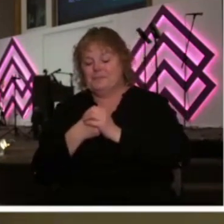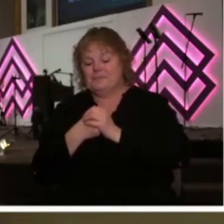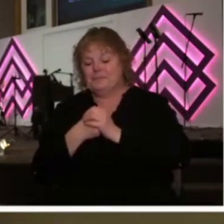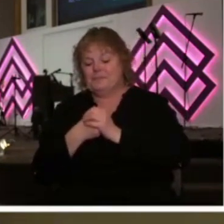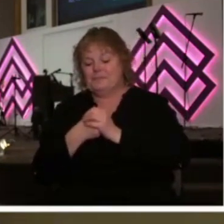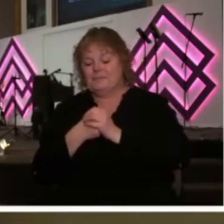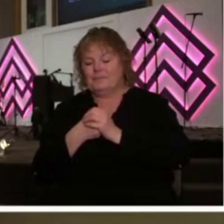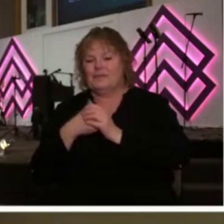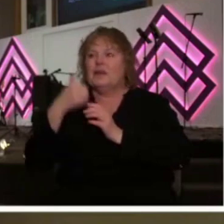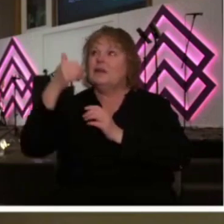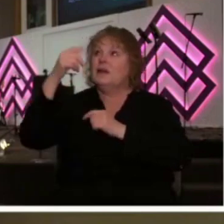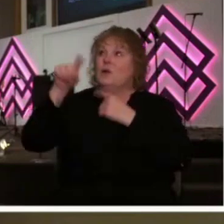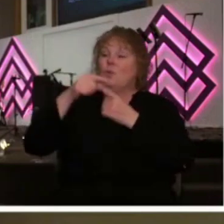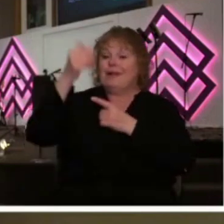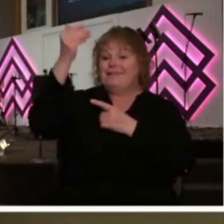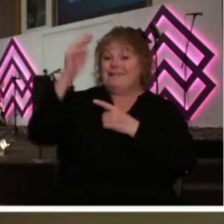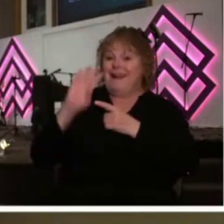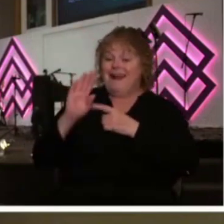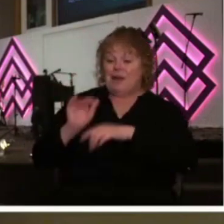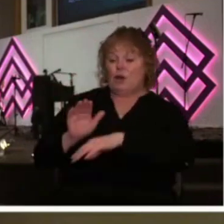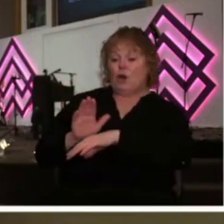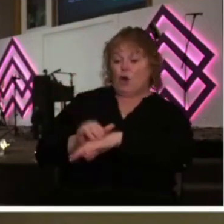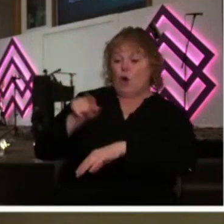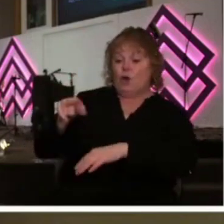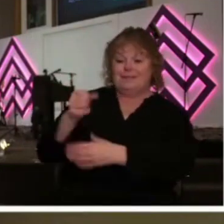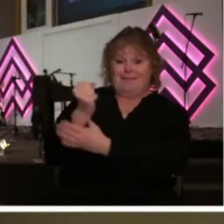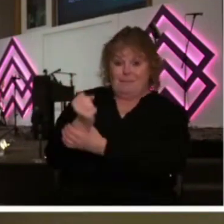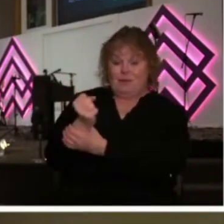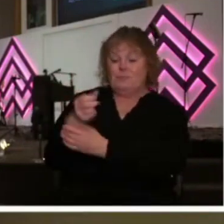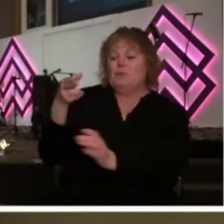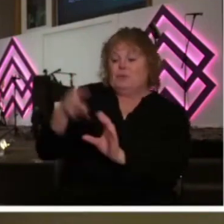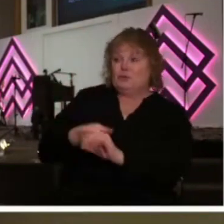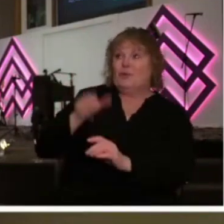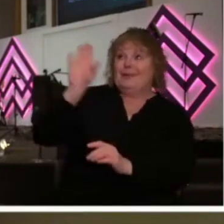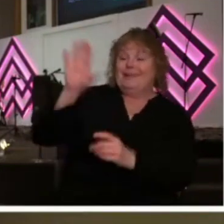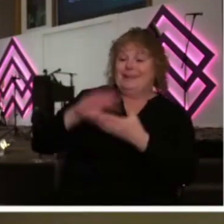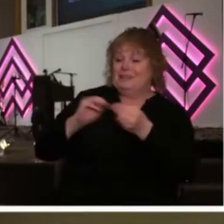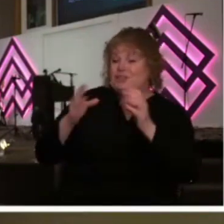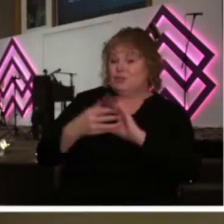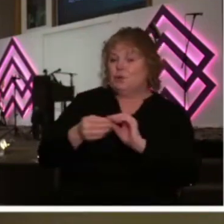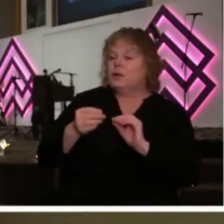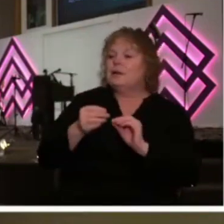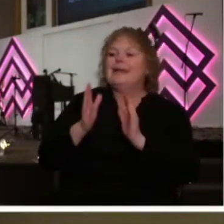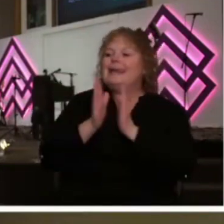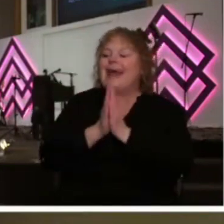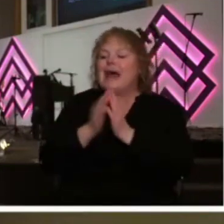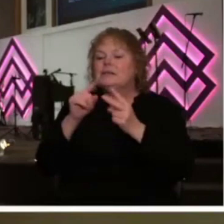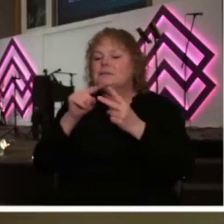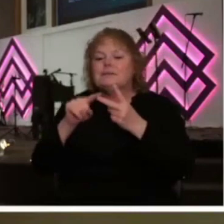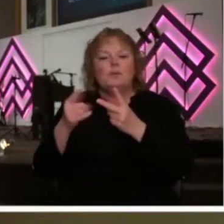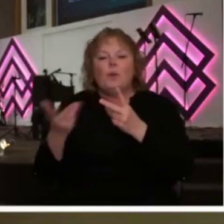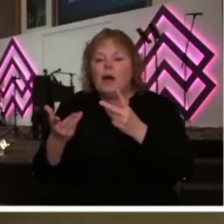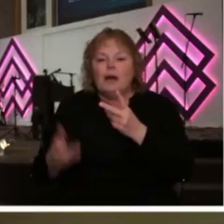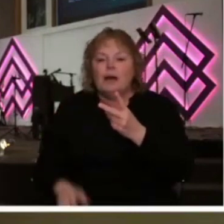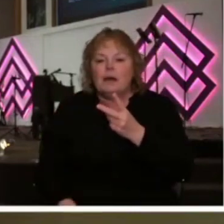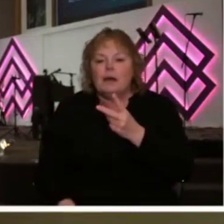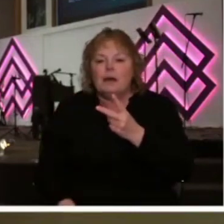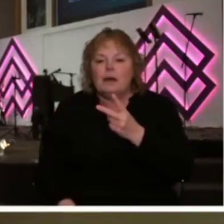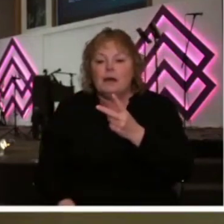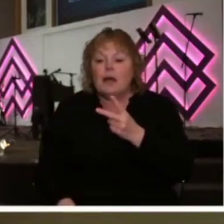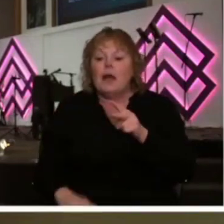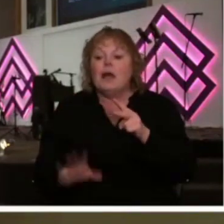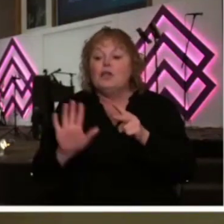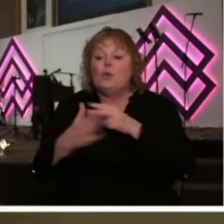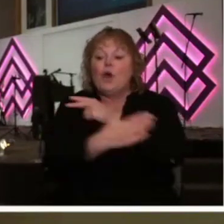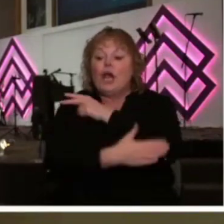When God invites Abraham into his story, what are the two things that God asks Abram to do? He says, leave